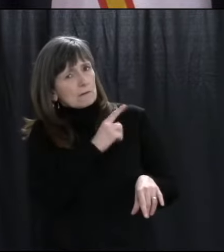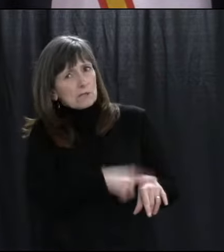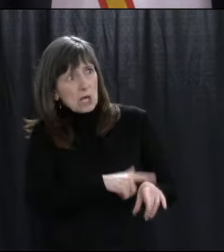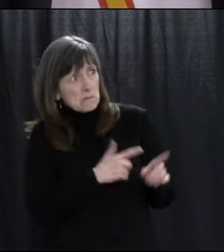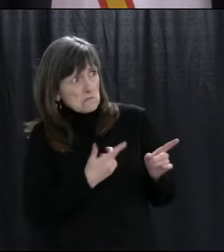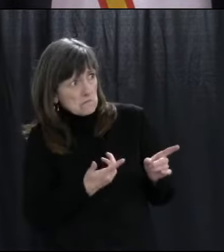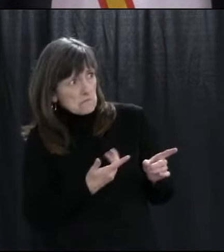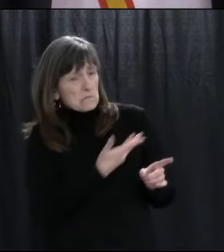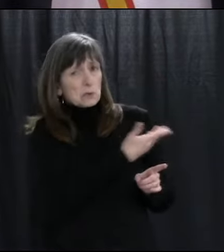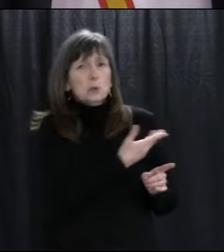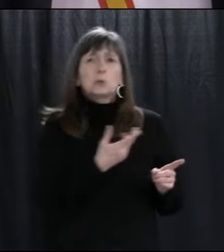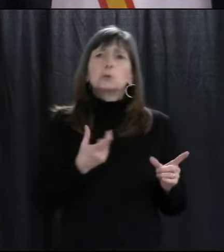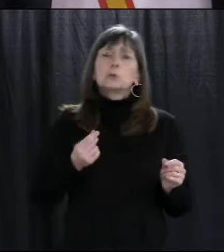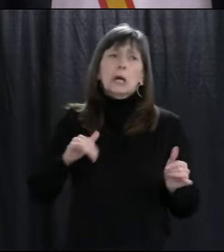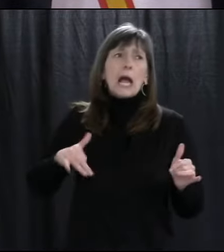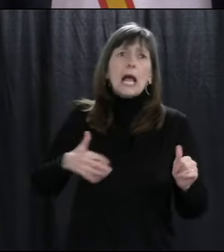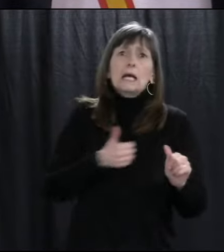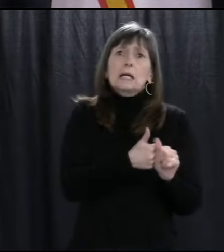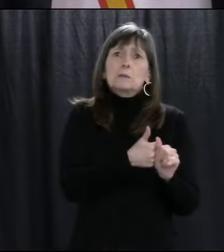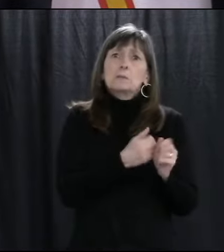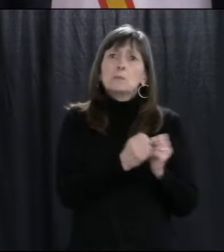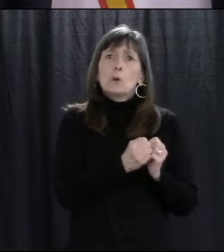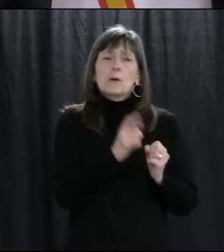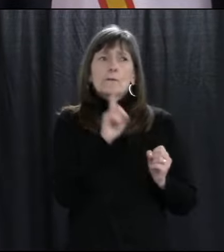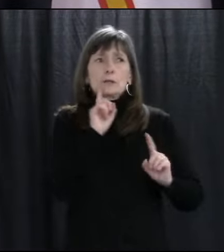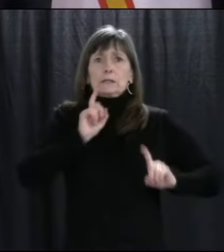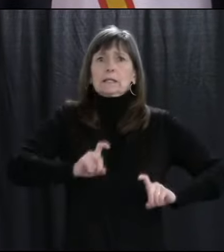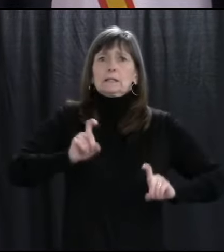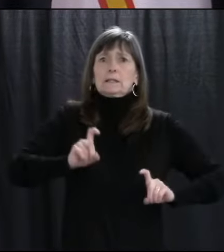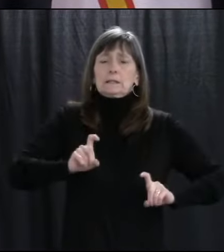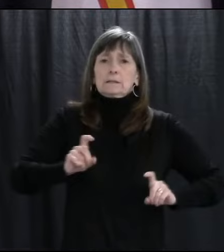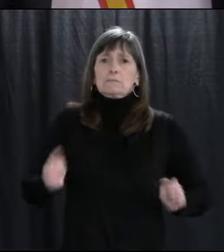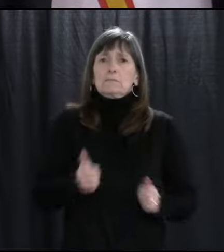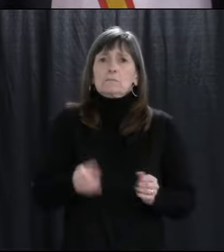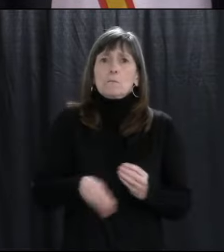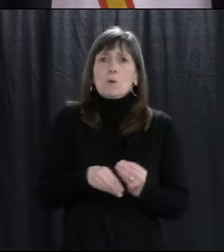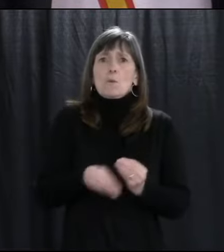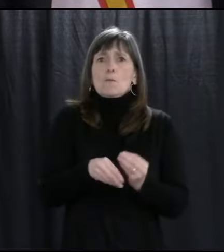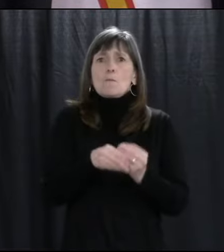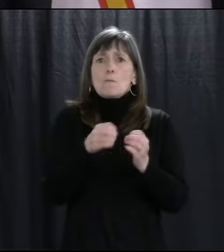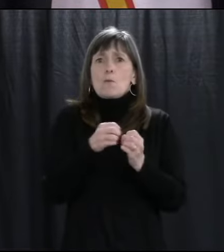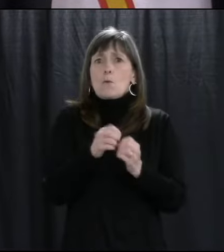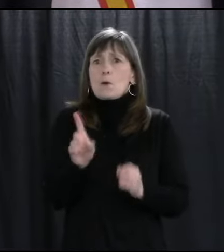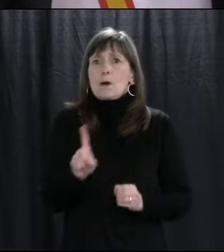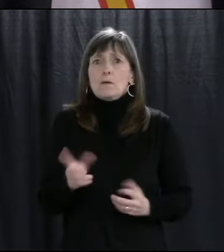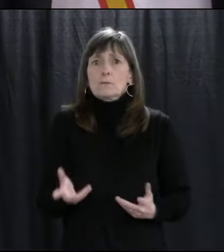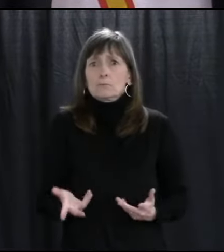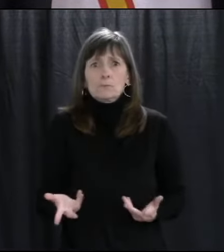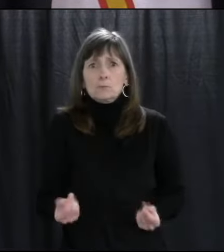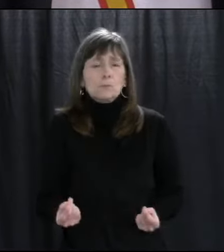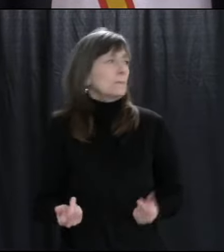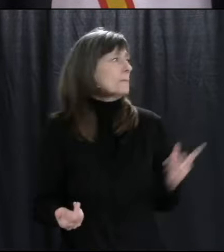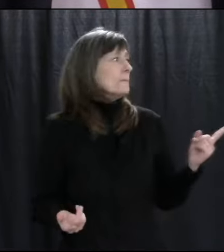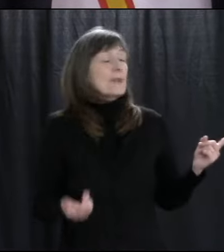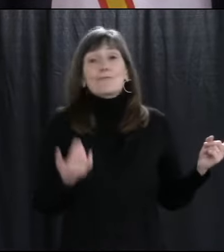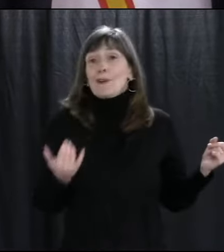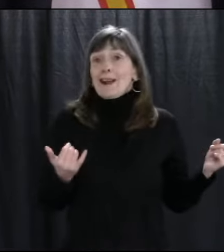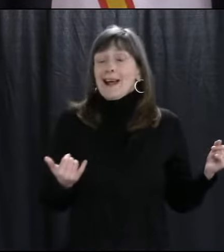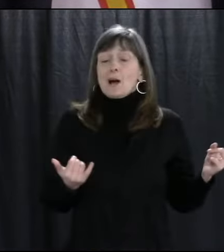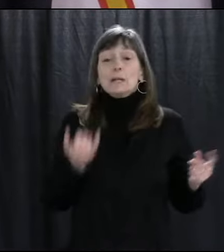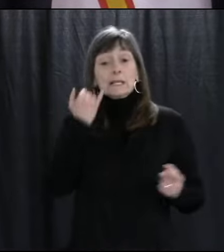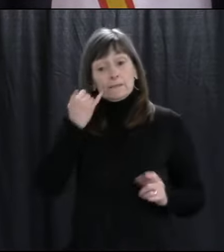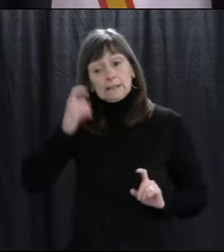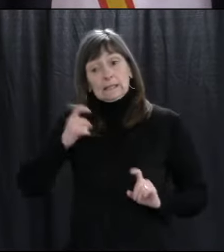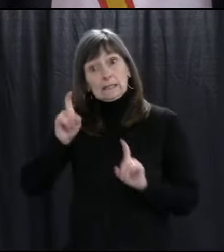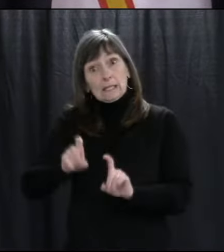province doing to get more people tested? So at the moment, everybody who needs to be tested will be